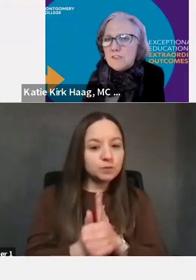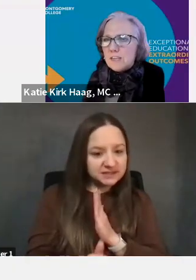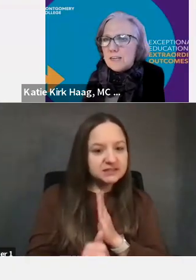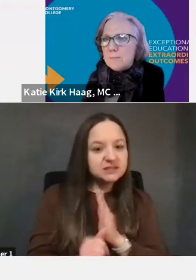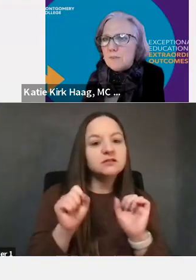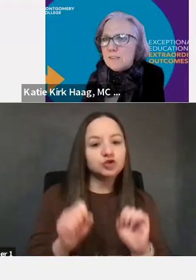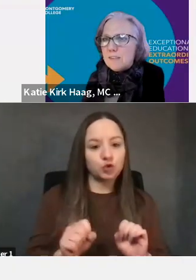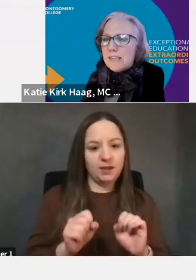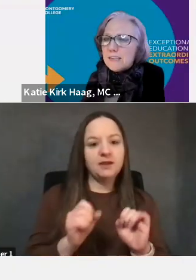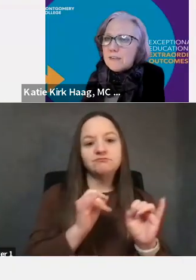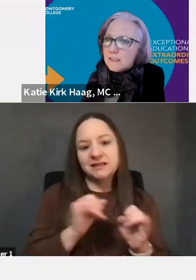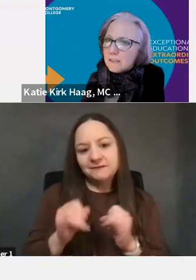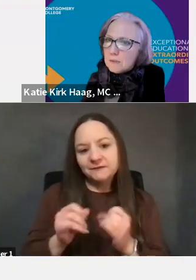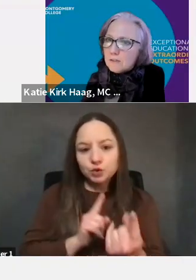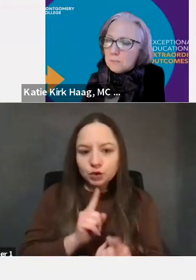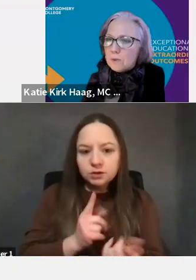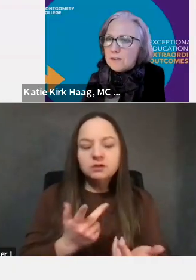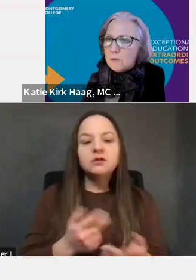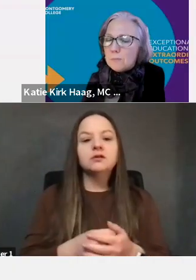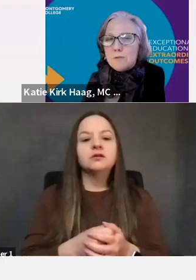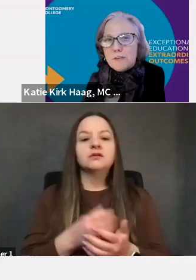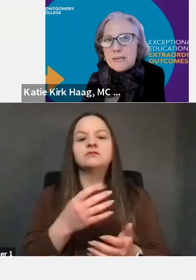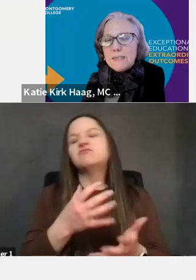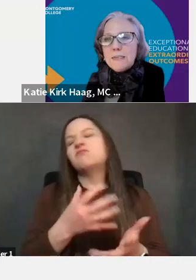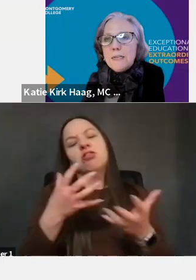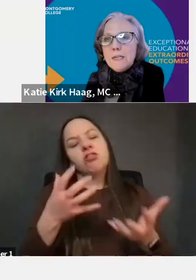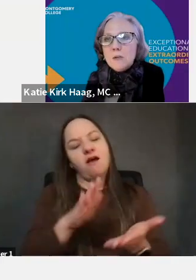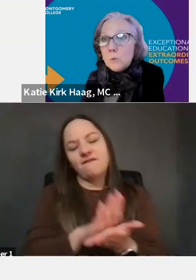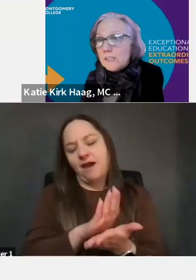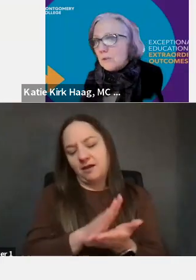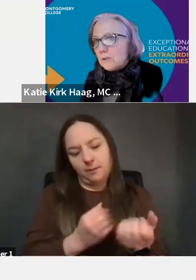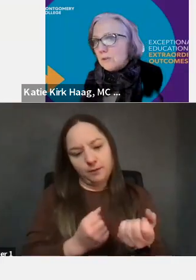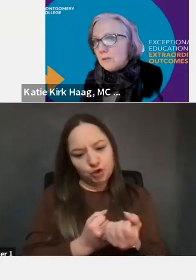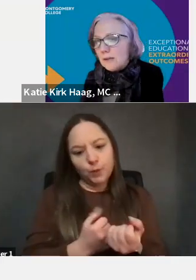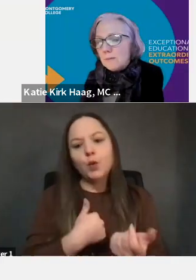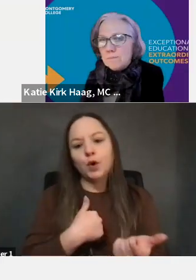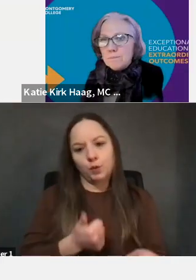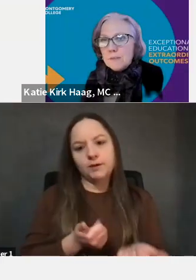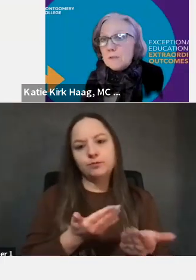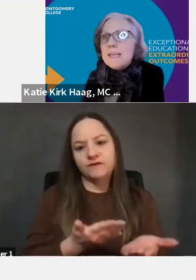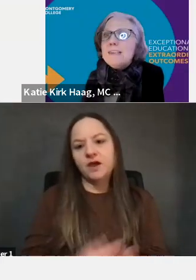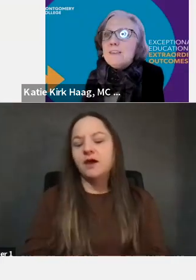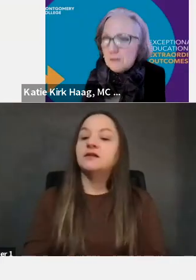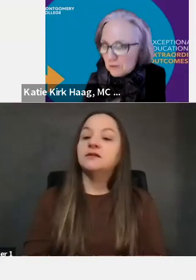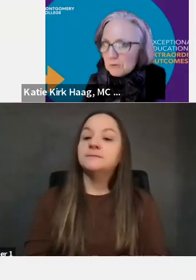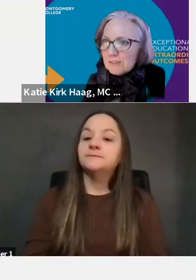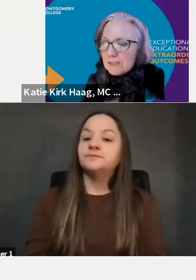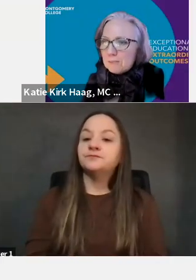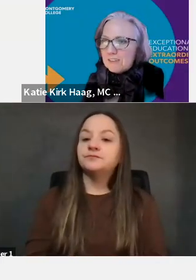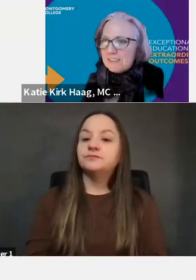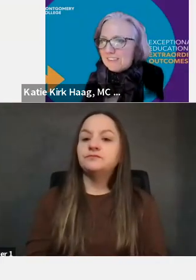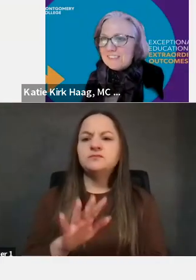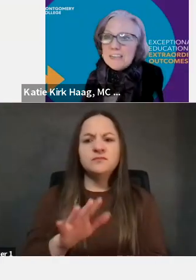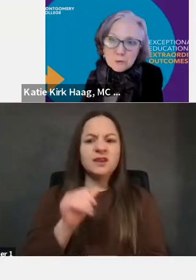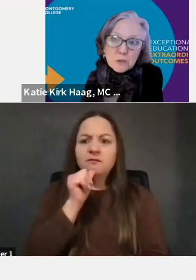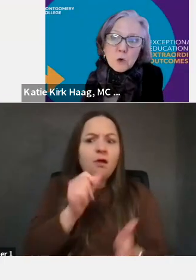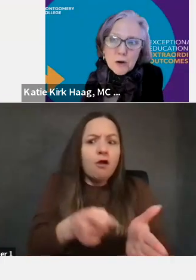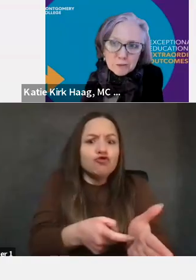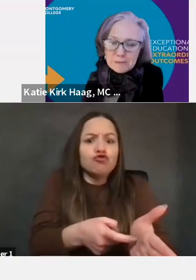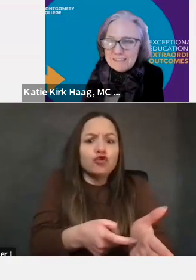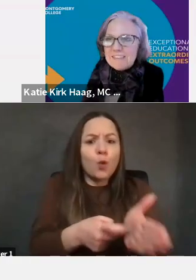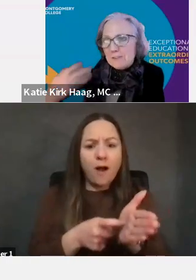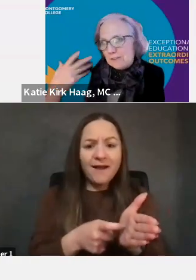skills workshops. So there's a lot of academic support that we provide. We don't demand that students come to this. This is